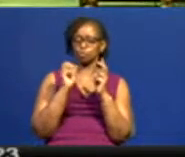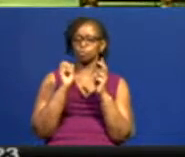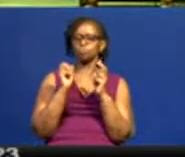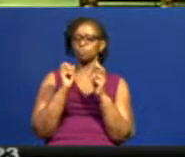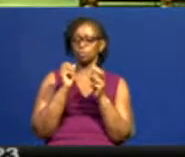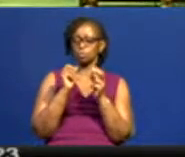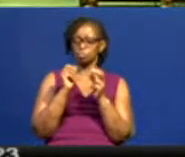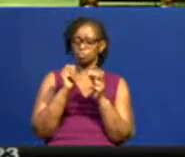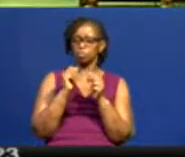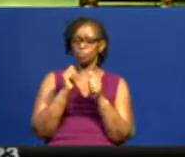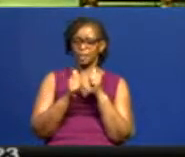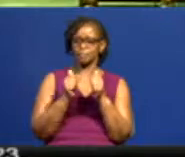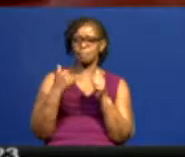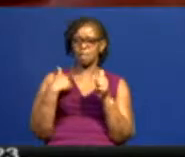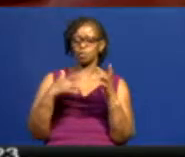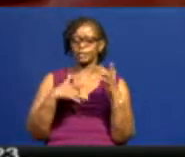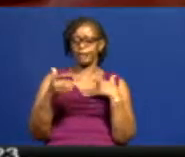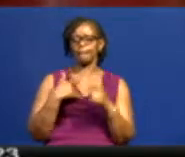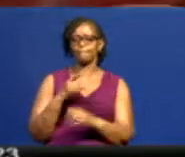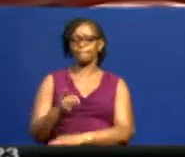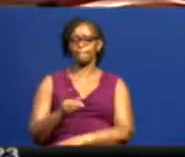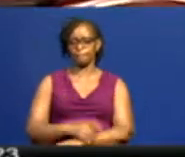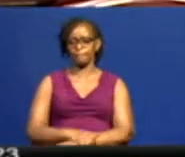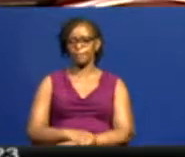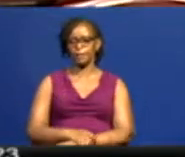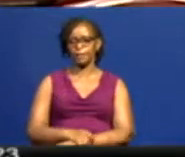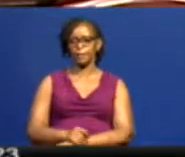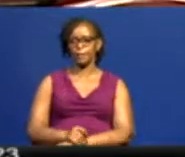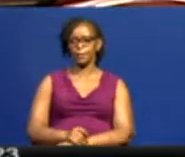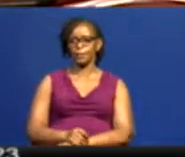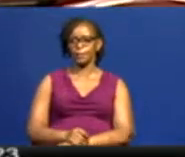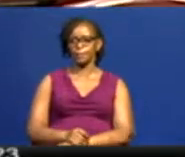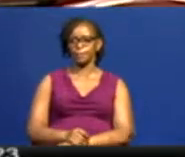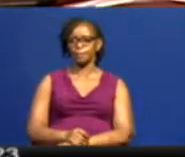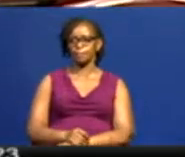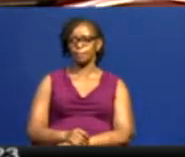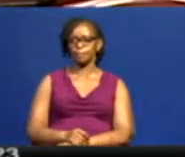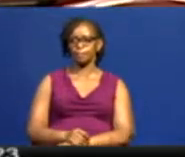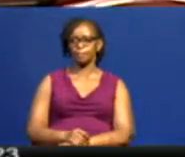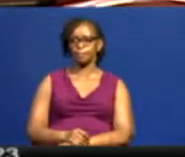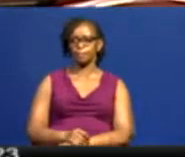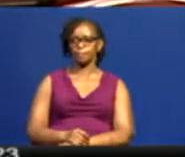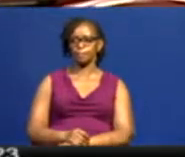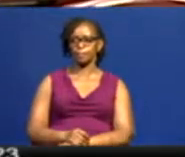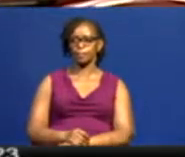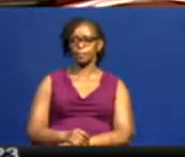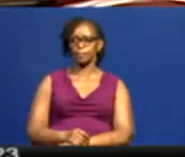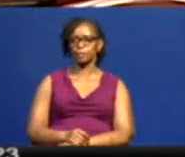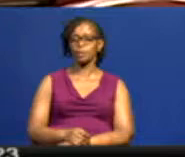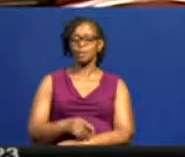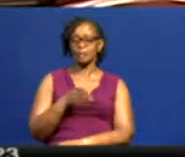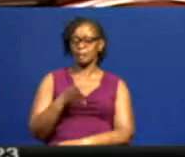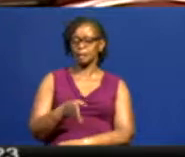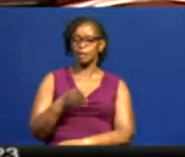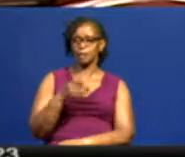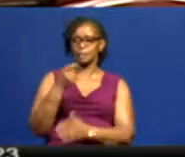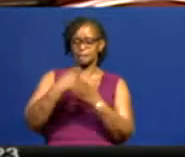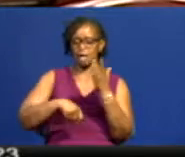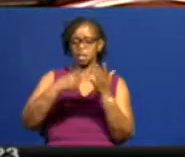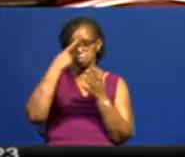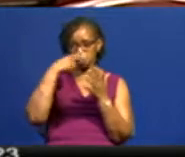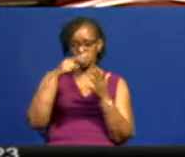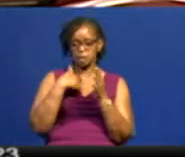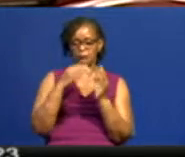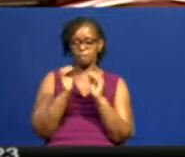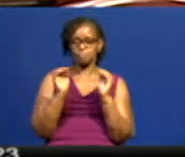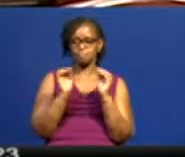are concerned in this country. Mr. Speaker, because of lack of tax policy, there has